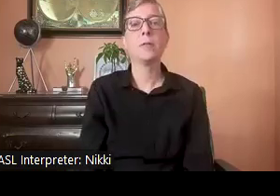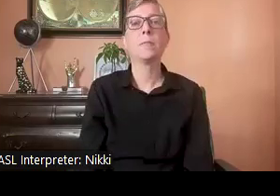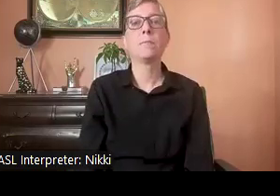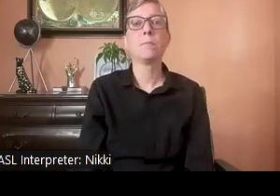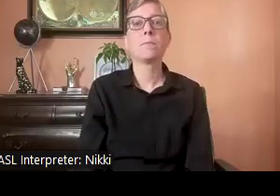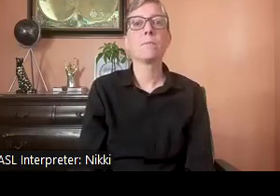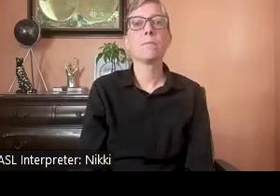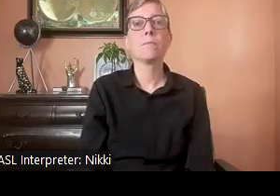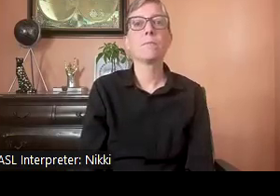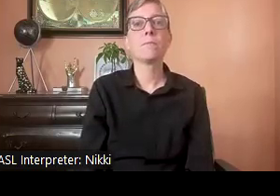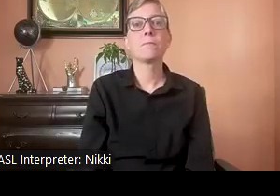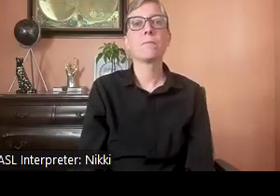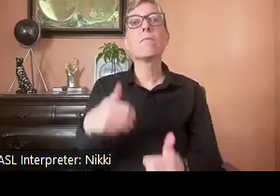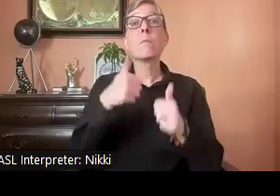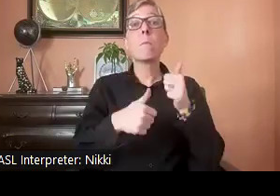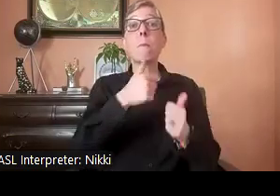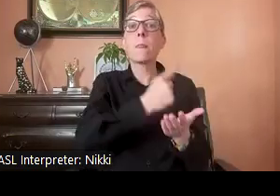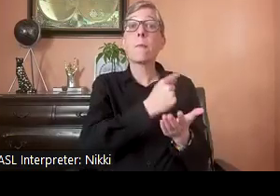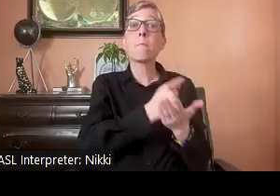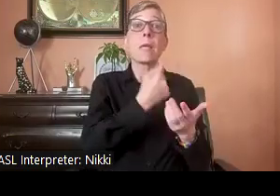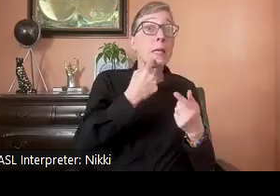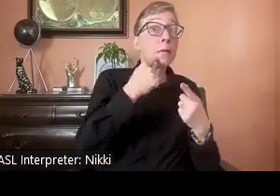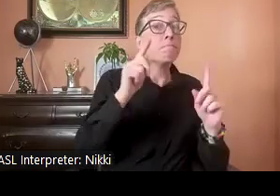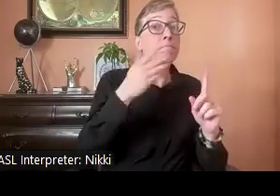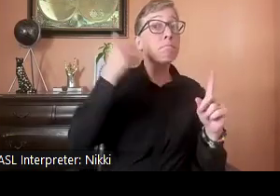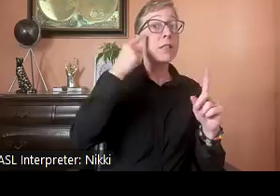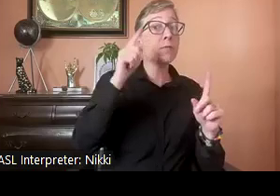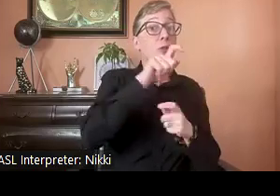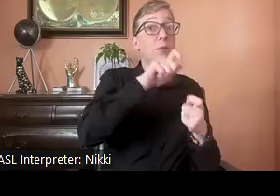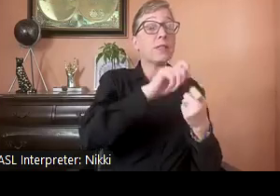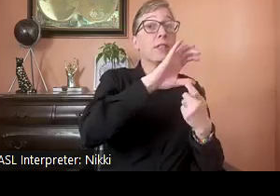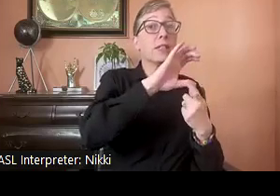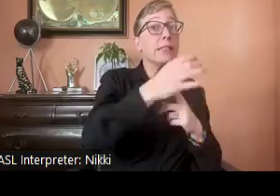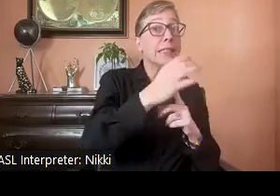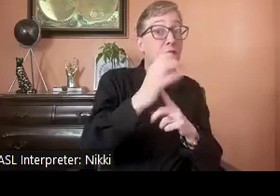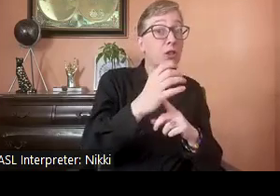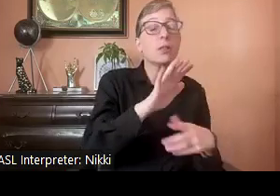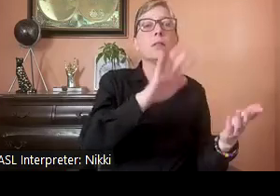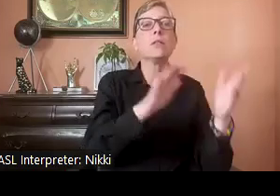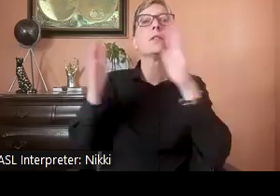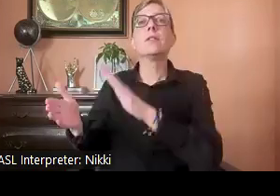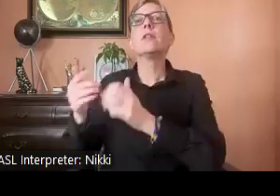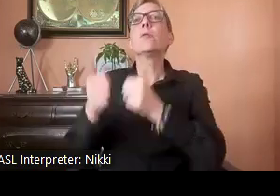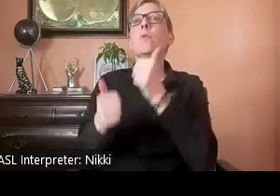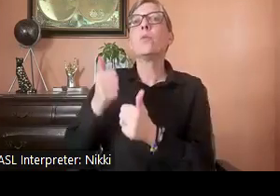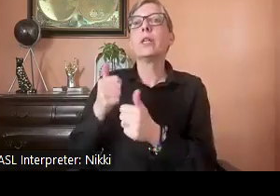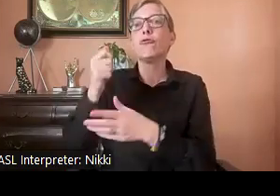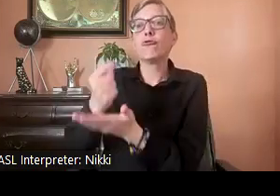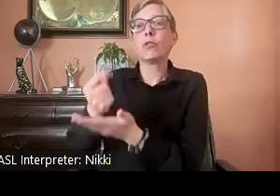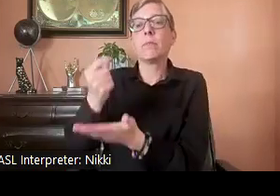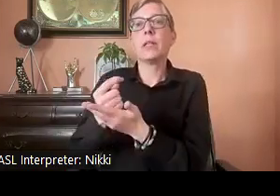treatments work best for specific conditions to which treatments works best, fastest, with